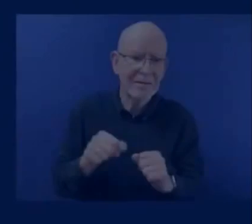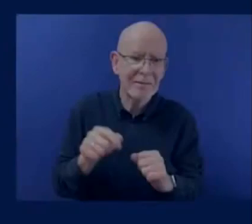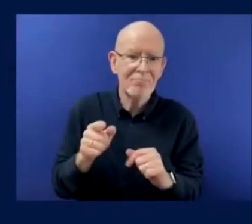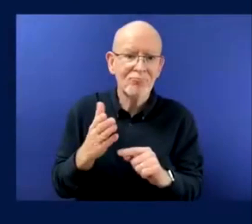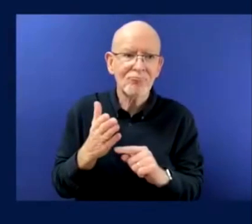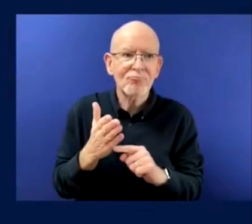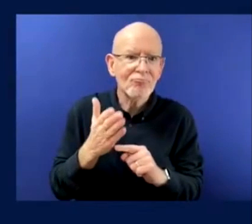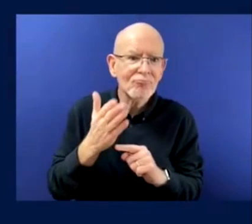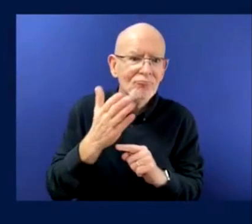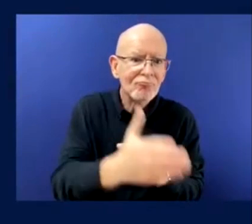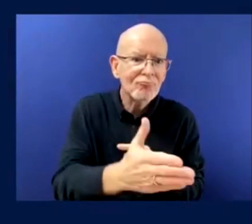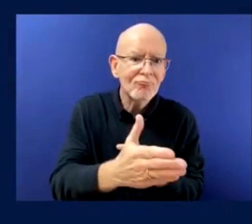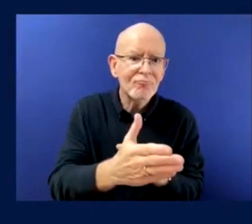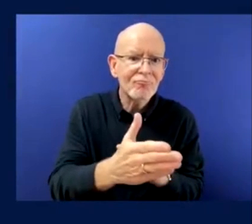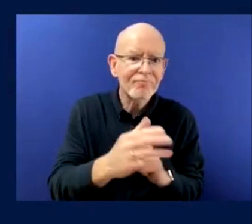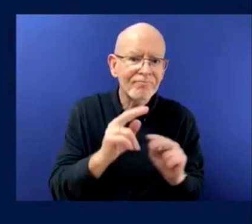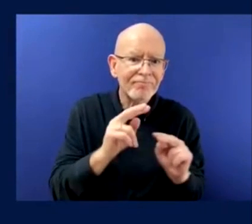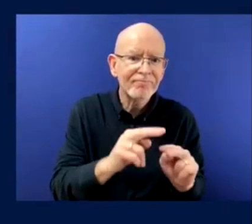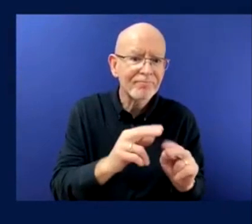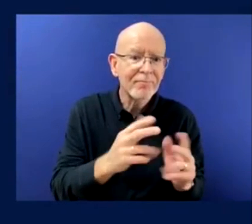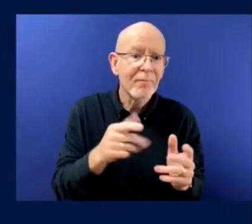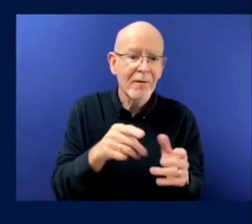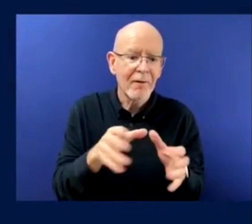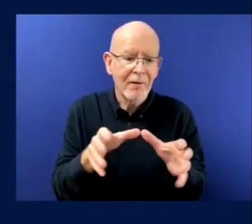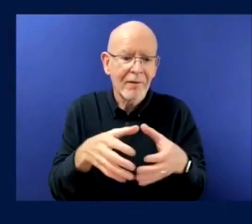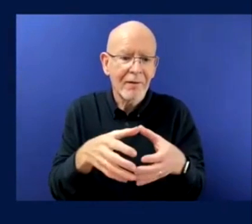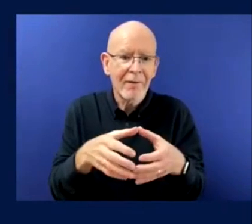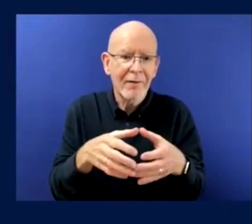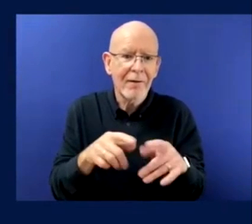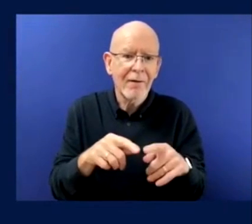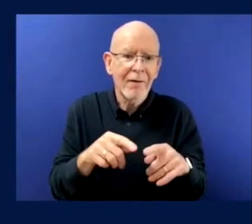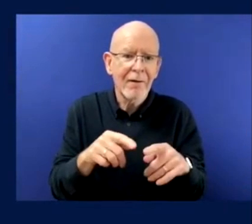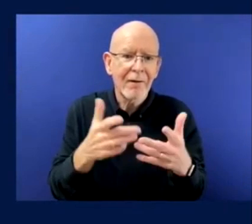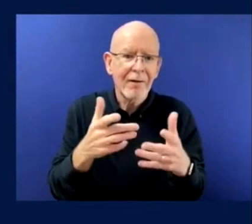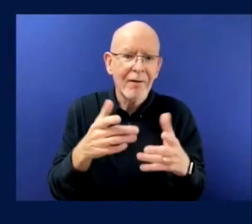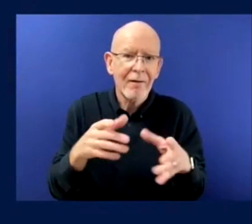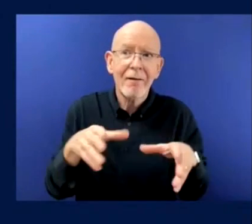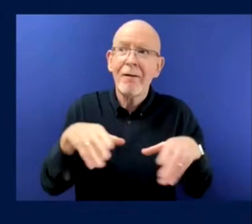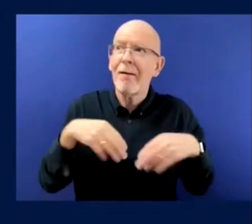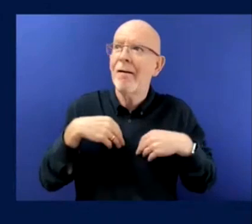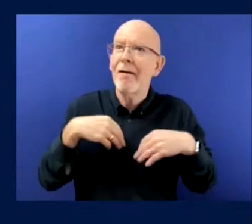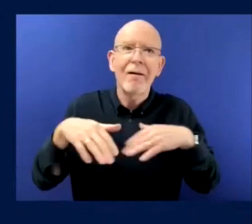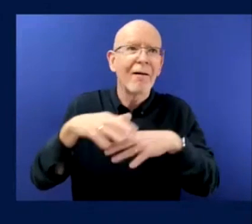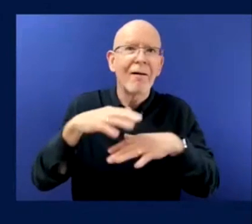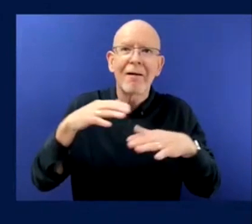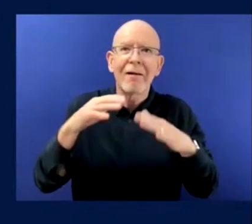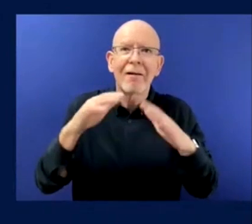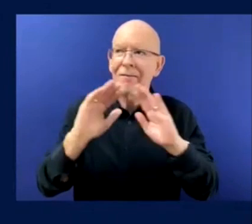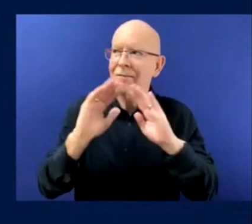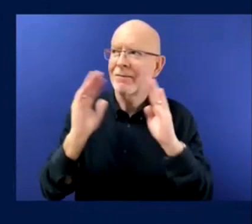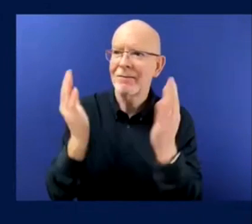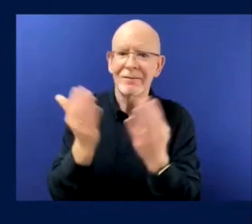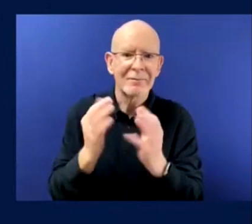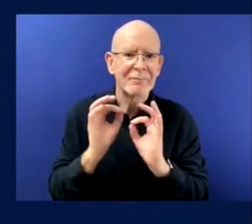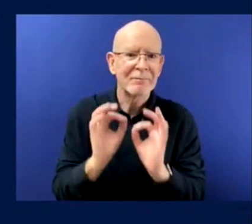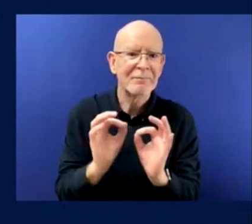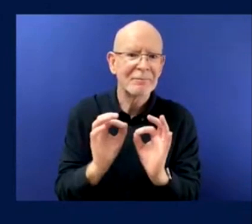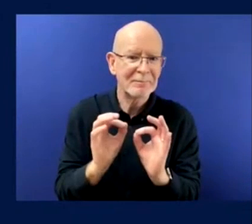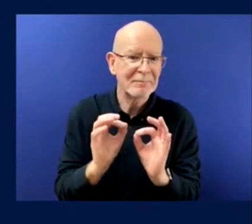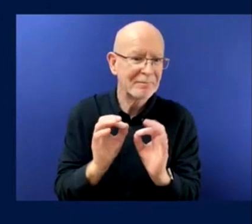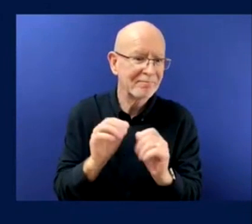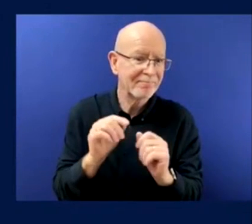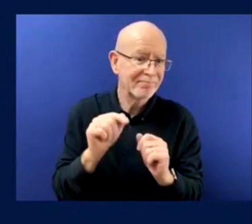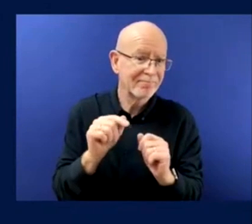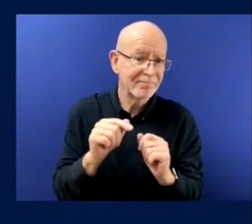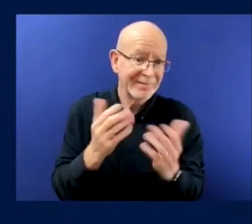to have access to this. And it's amazing that they're able to attend games at their stadium, but it does mean that they can't really